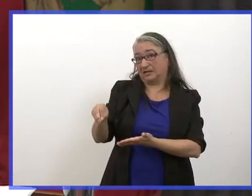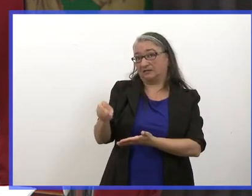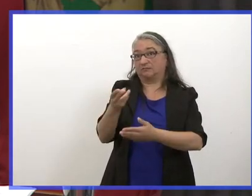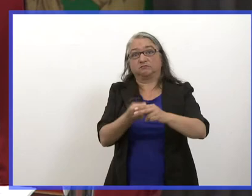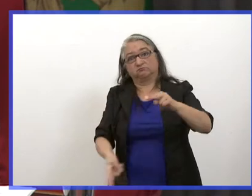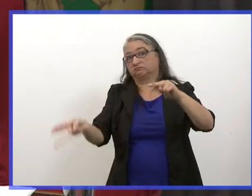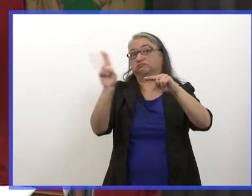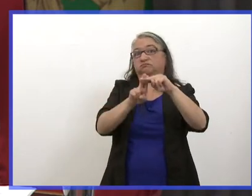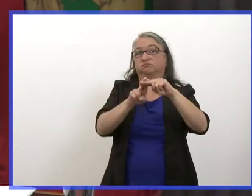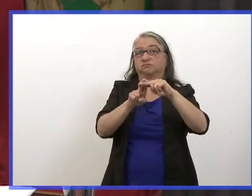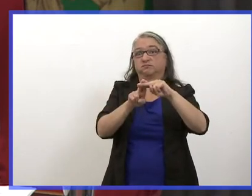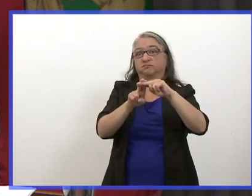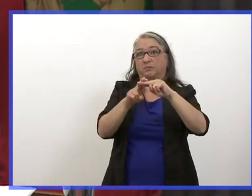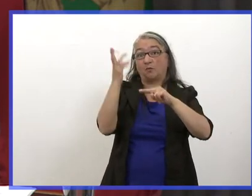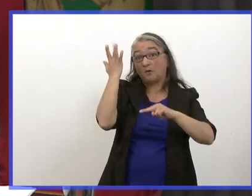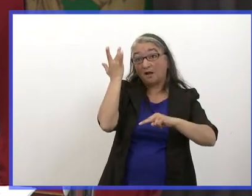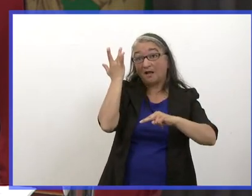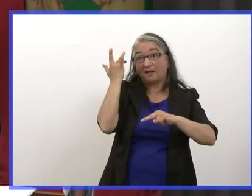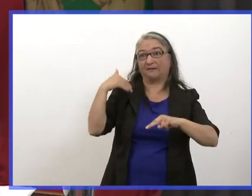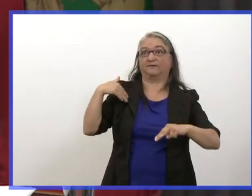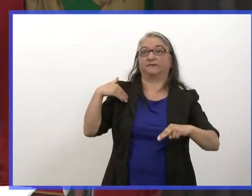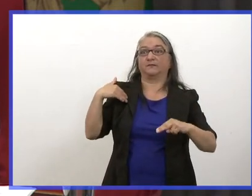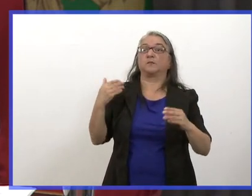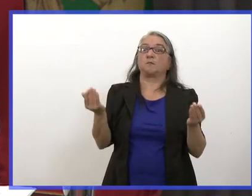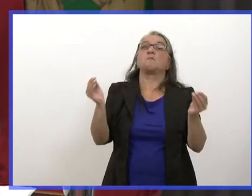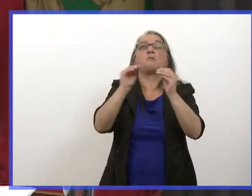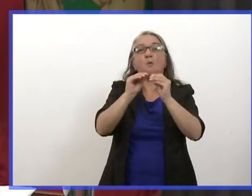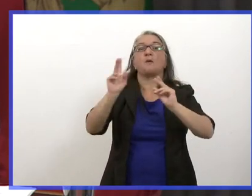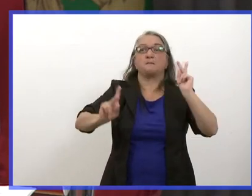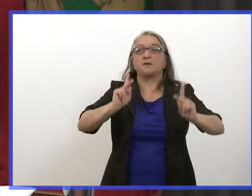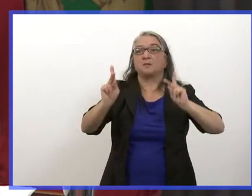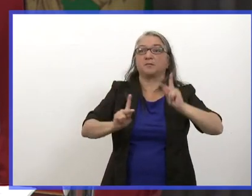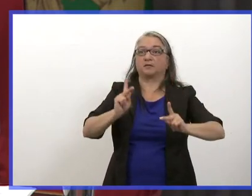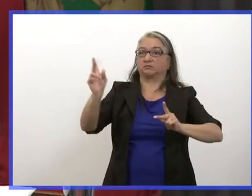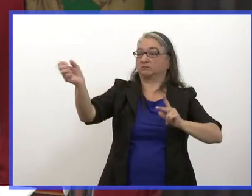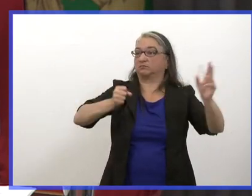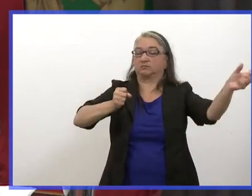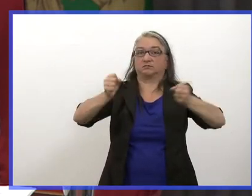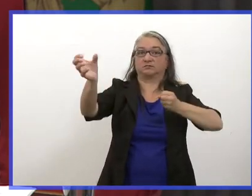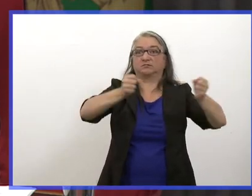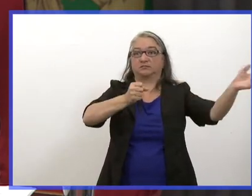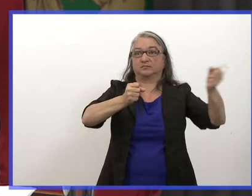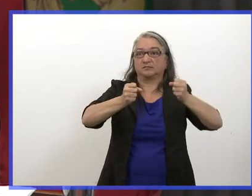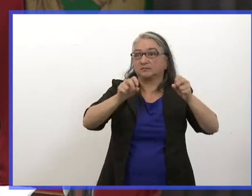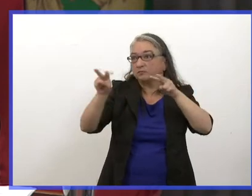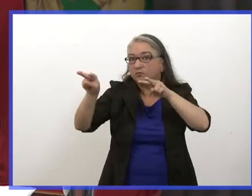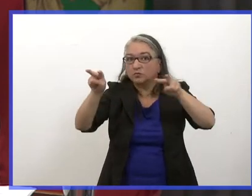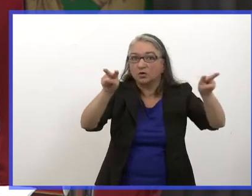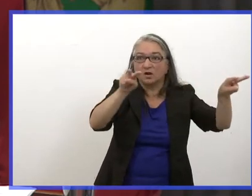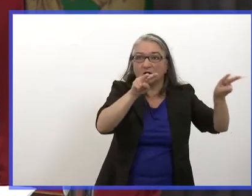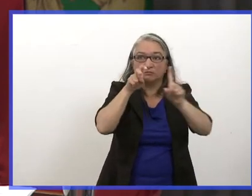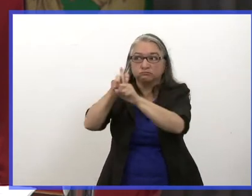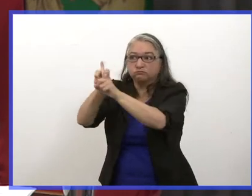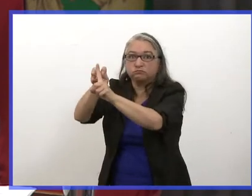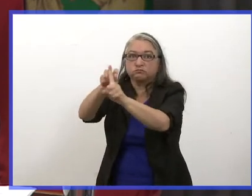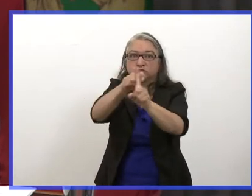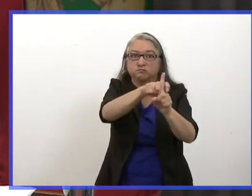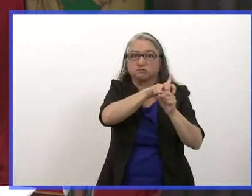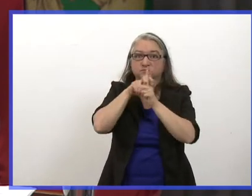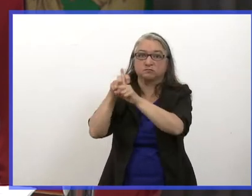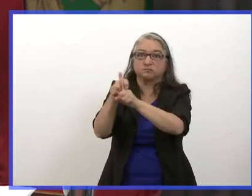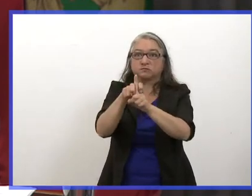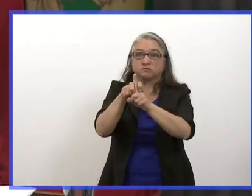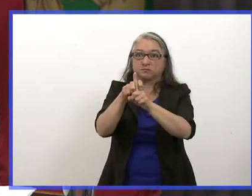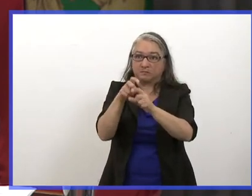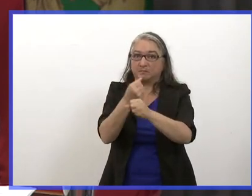enforcement to encourage compliance among those who wouldn't want to follow the rules without it. Each of these measures